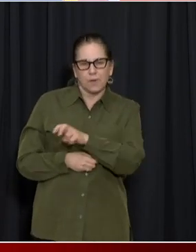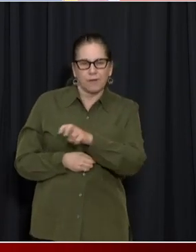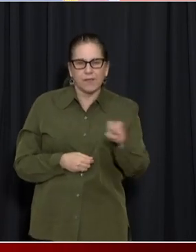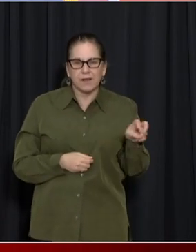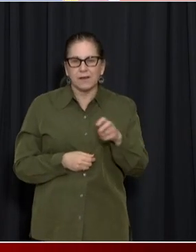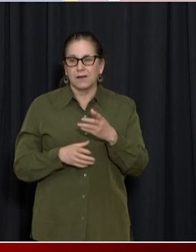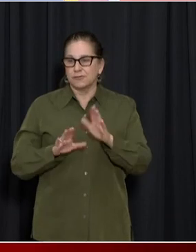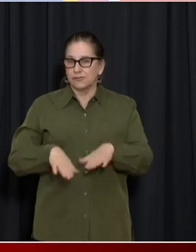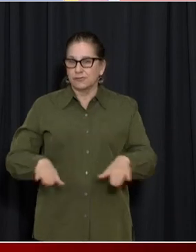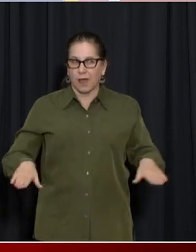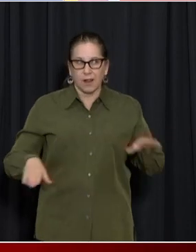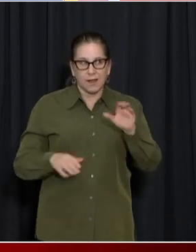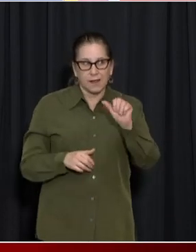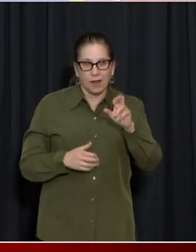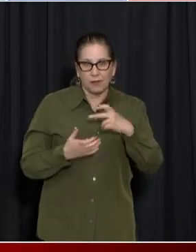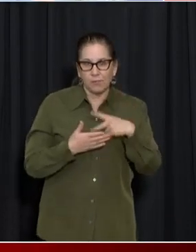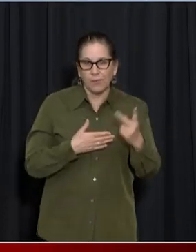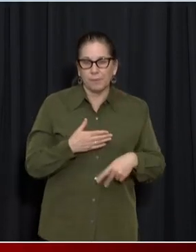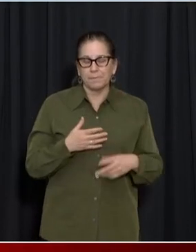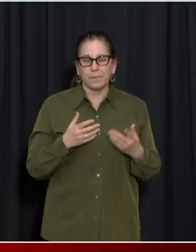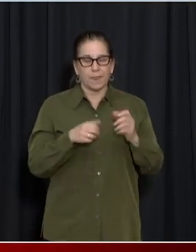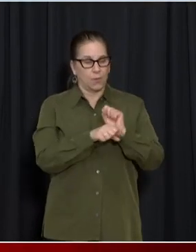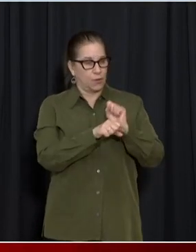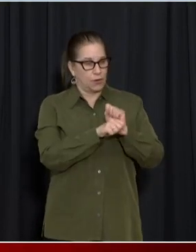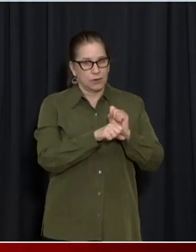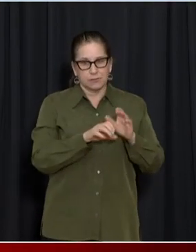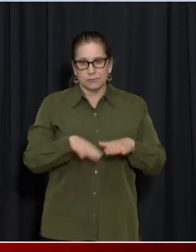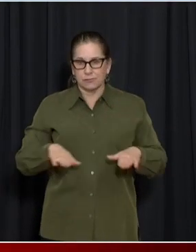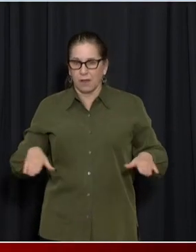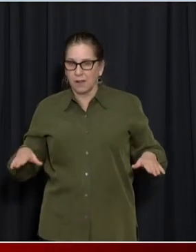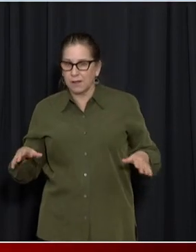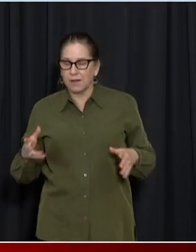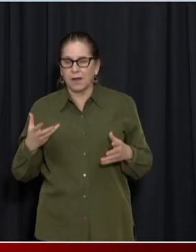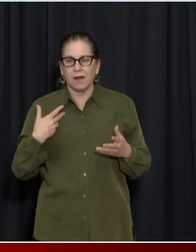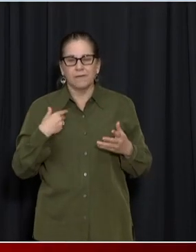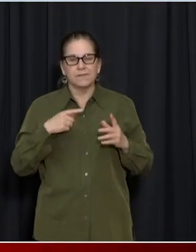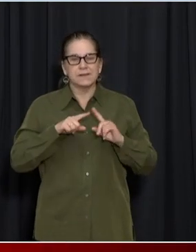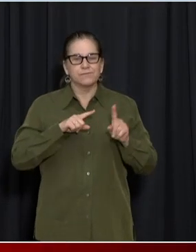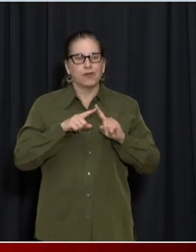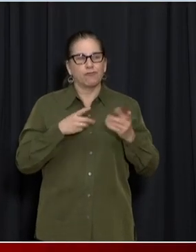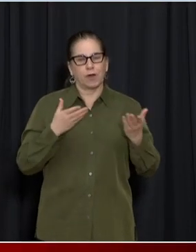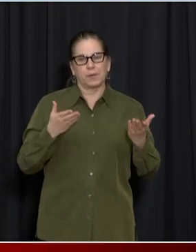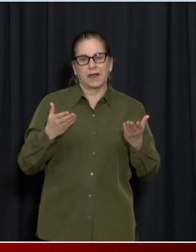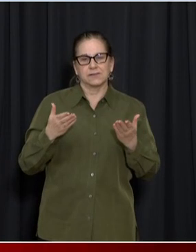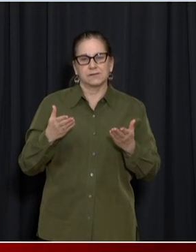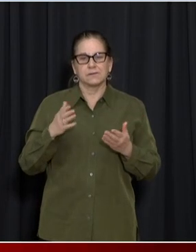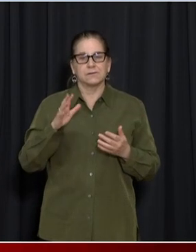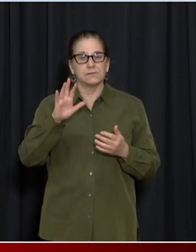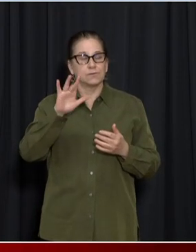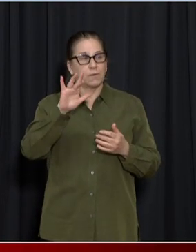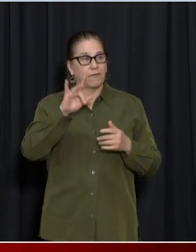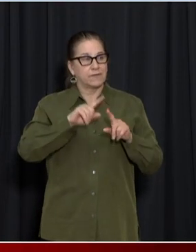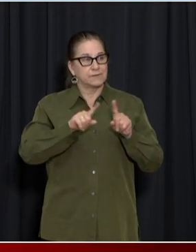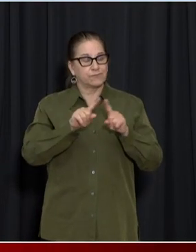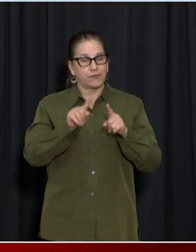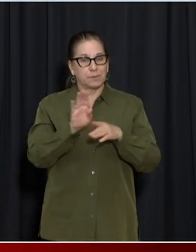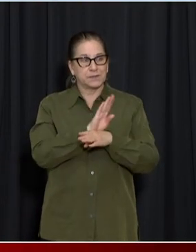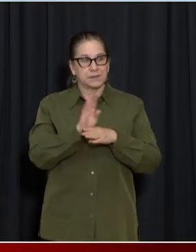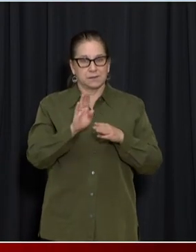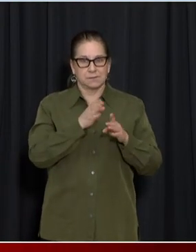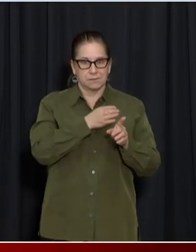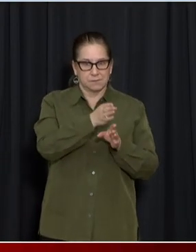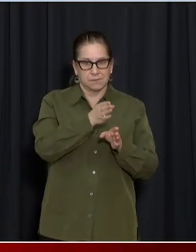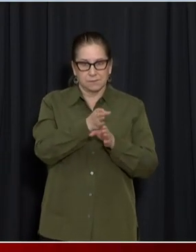employment. The advisory group made recommendations across 25 business functions and areas that were placed into 4 categories of